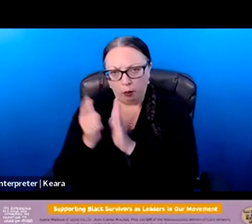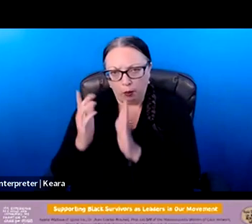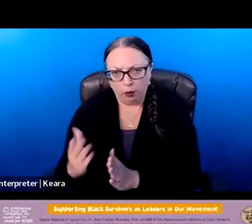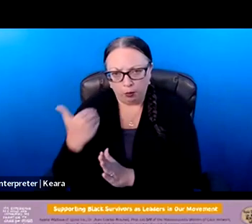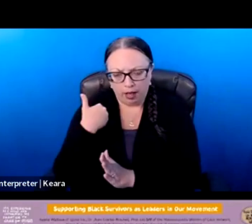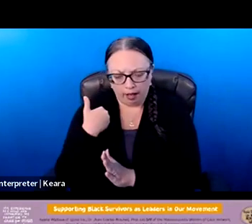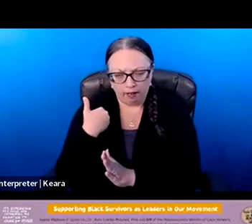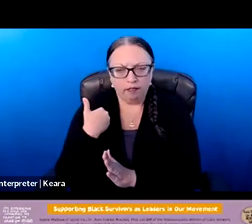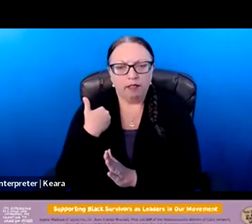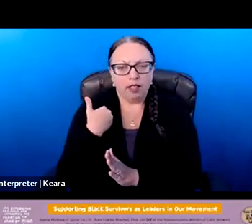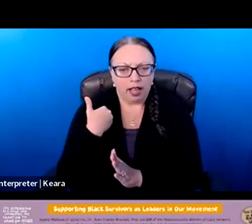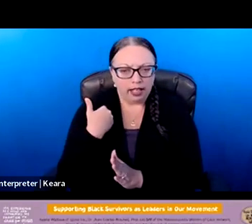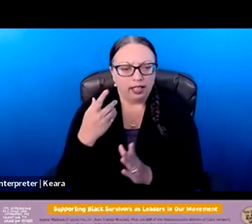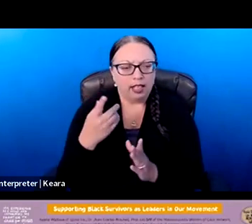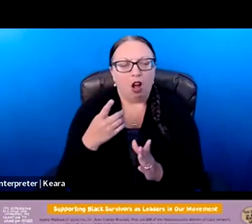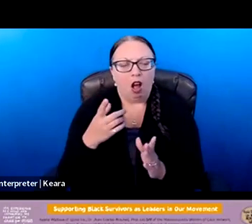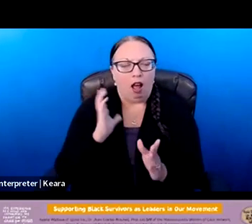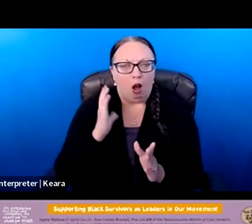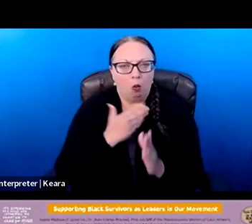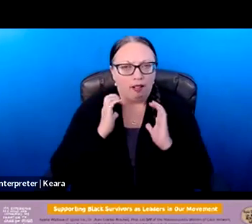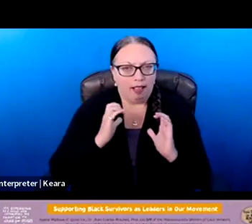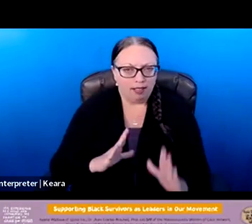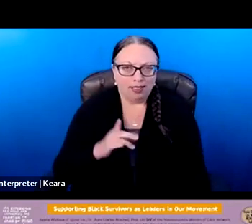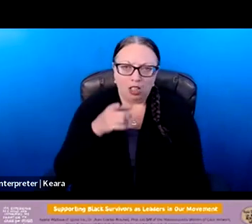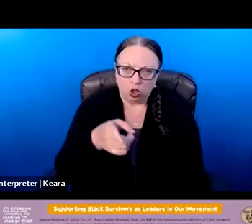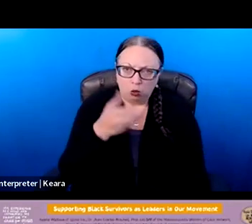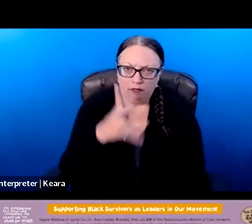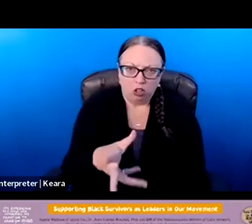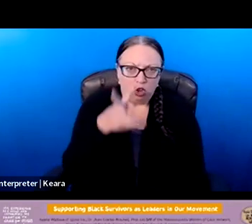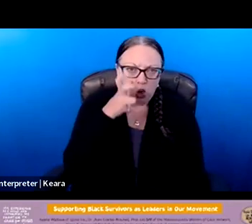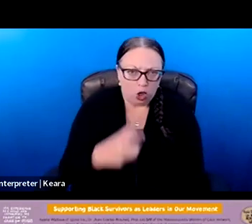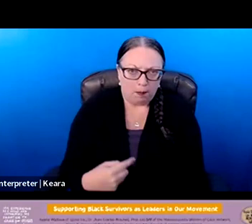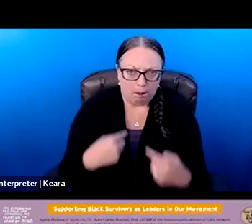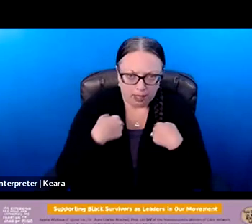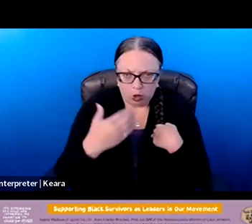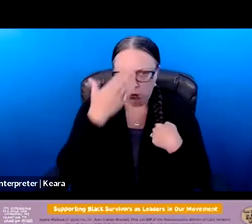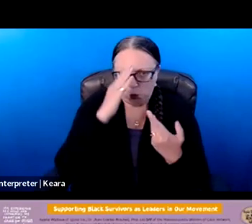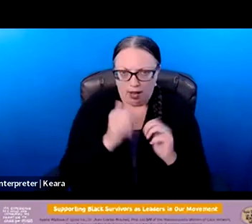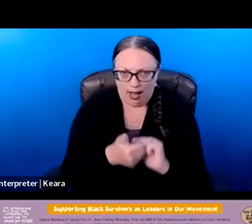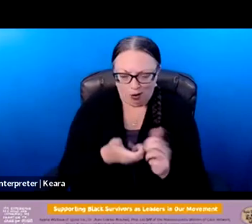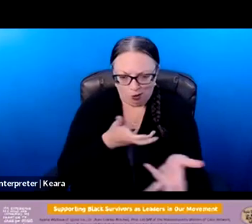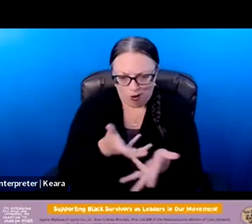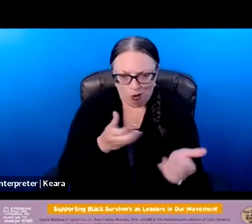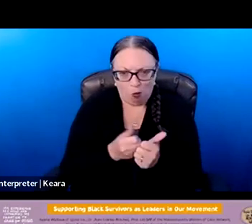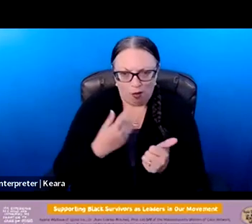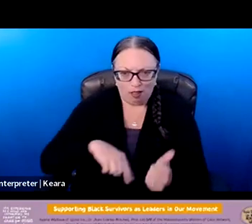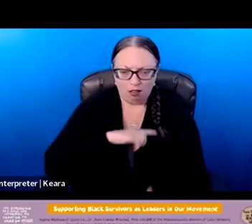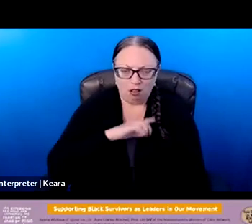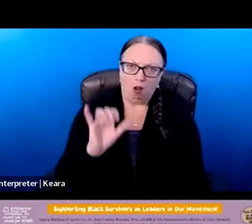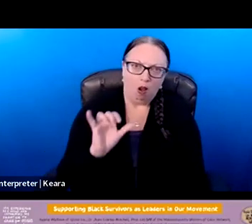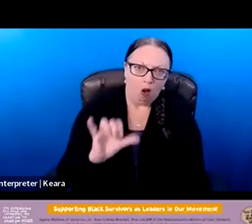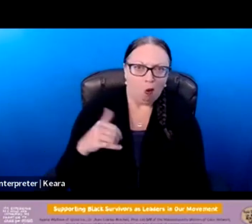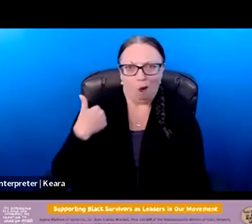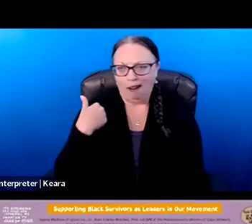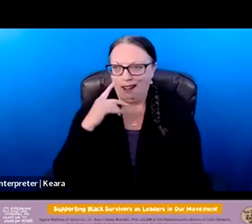guys heard us and you guys know how to speak to us, and you guys actually we get like, oh my God, I was so happy I got a sister as a lawyer. So we kind